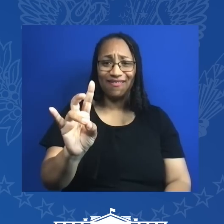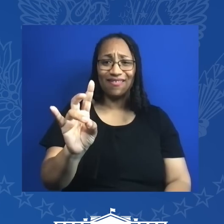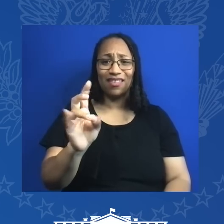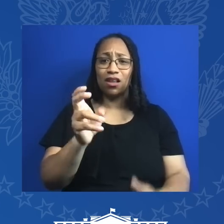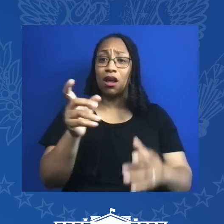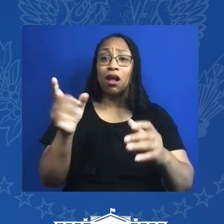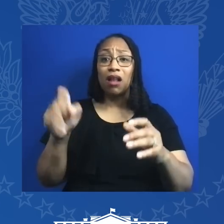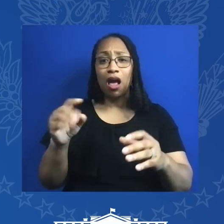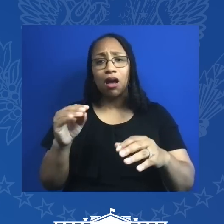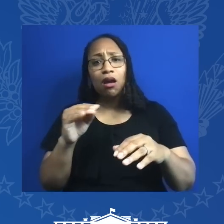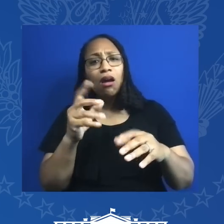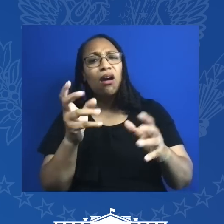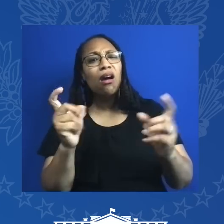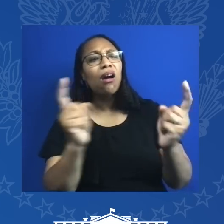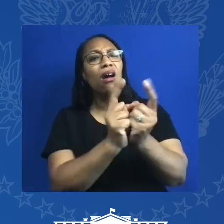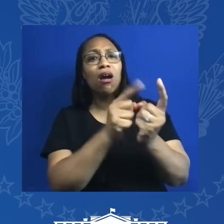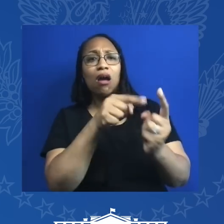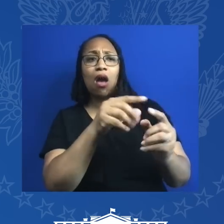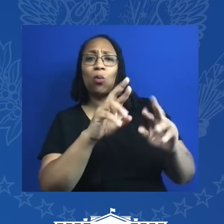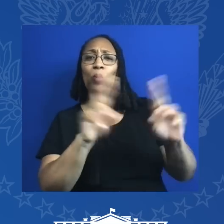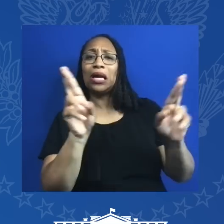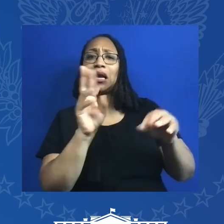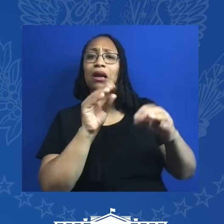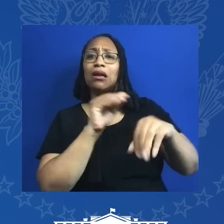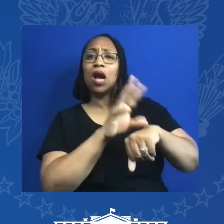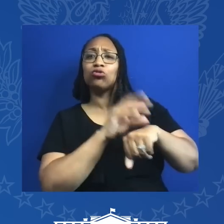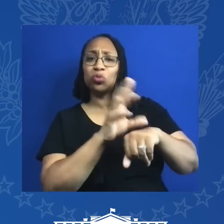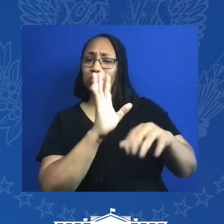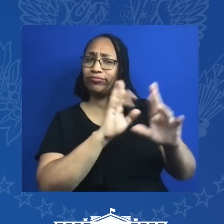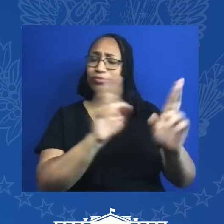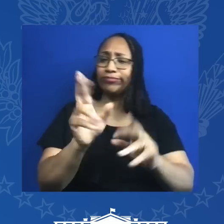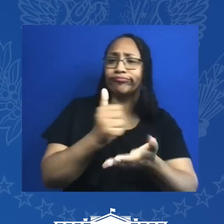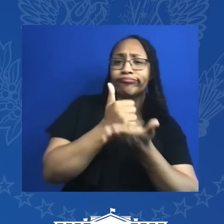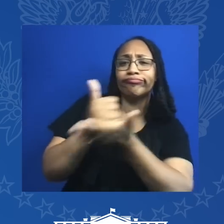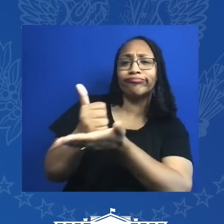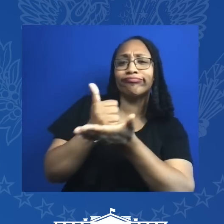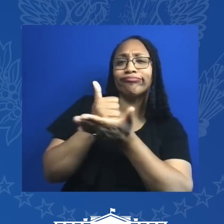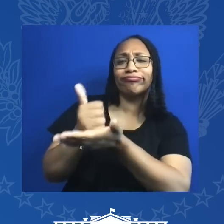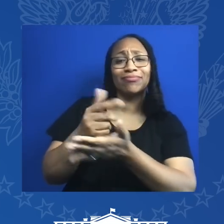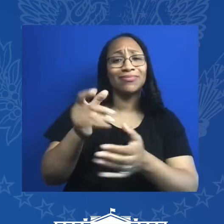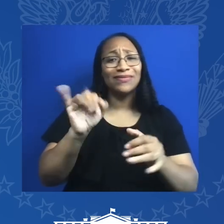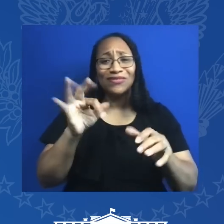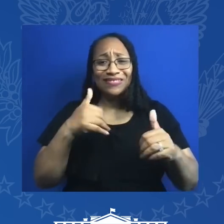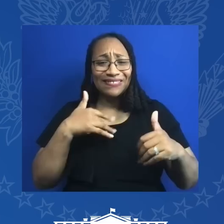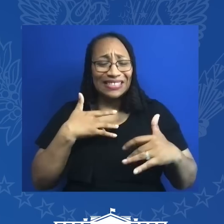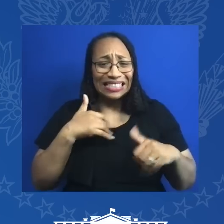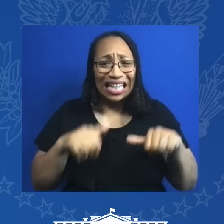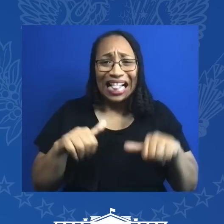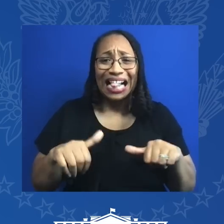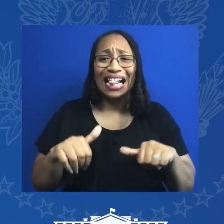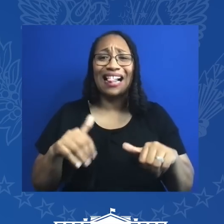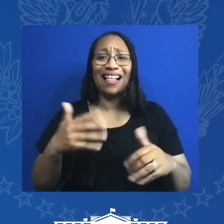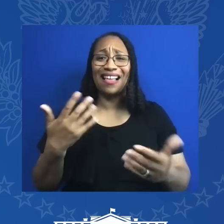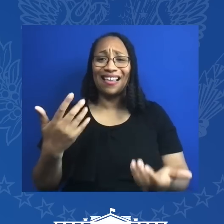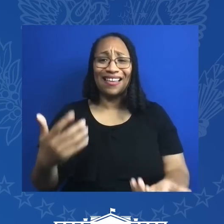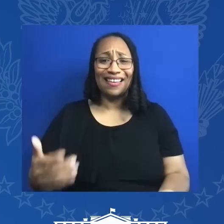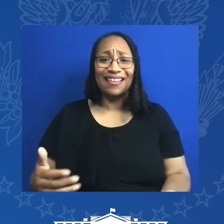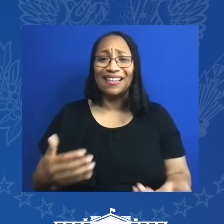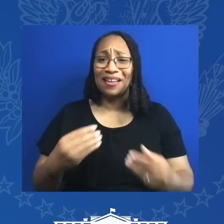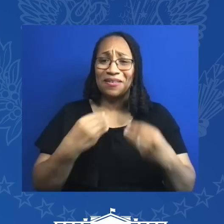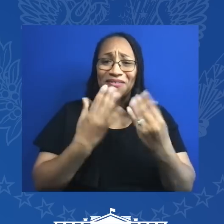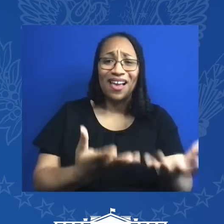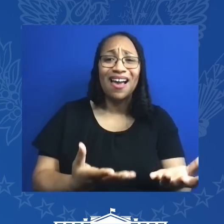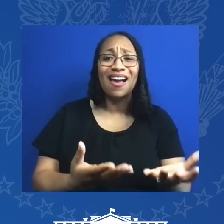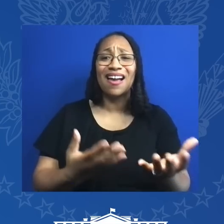And don't hesitate to call. This year, we're committing more mental health resources and new funding for programs to help families support